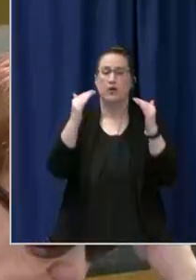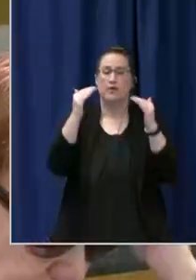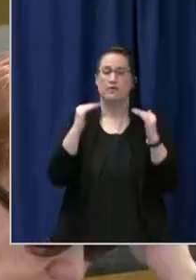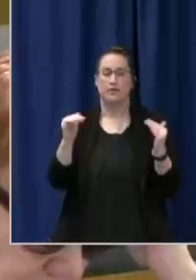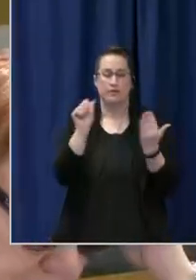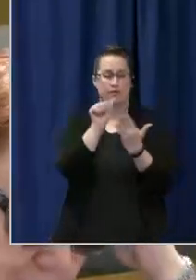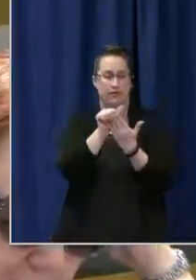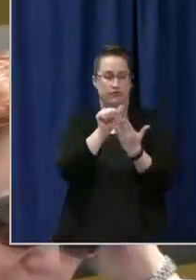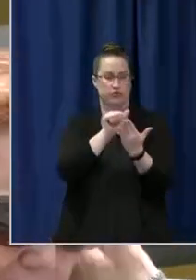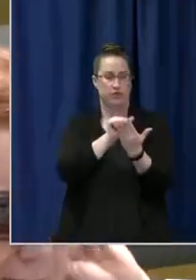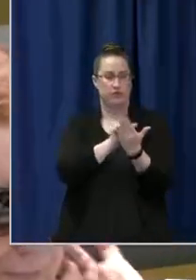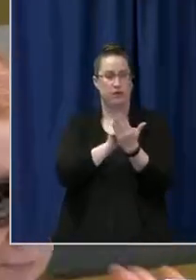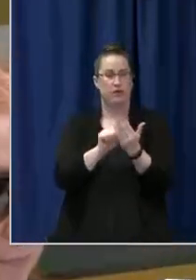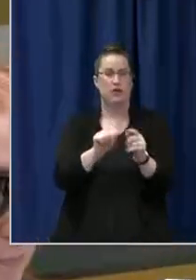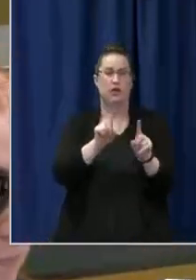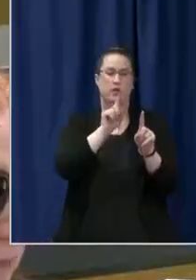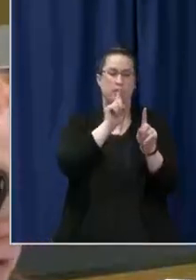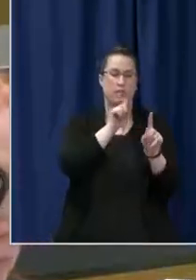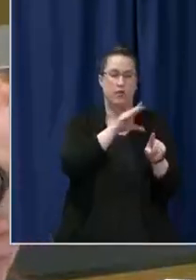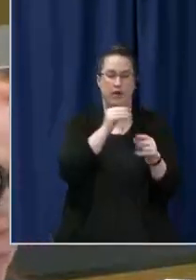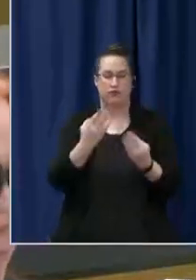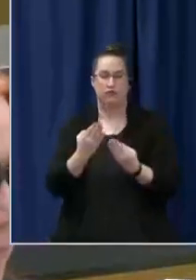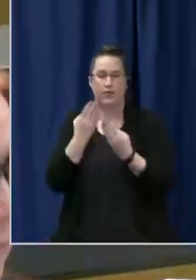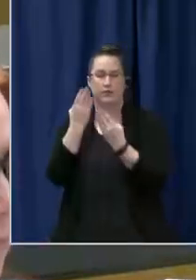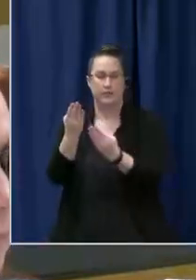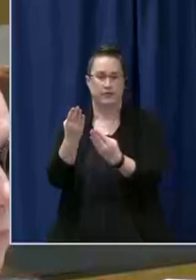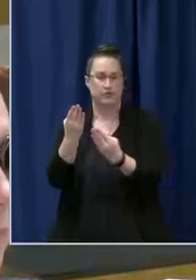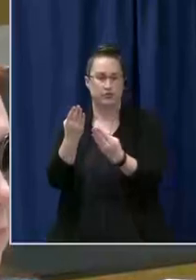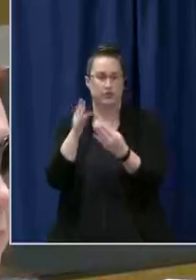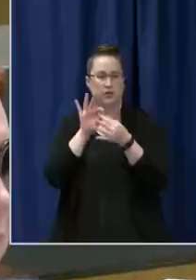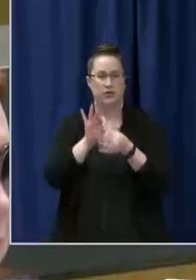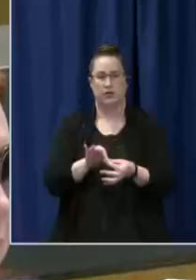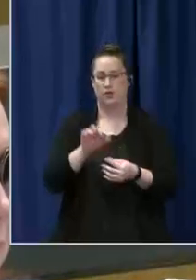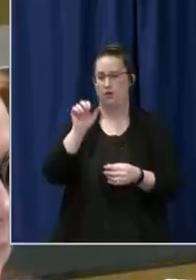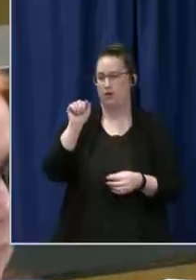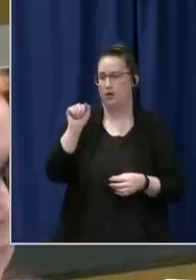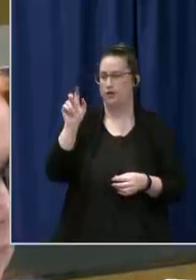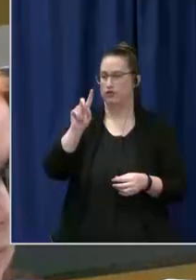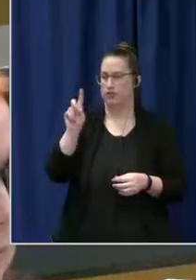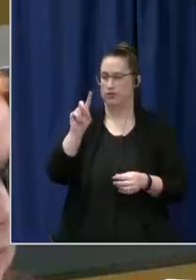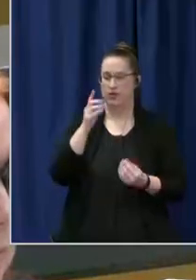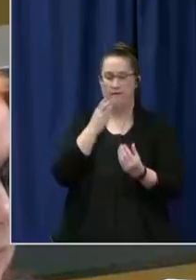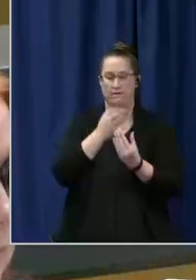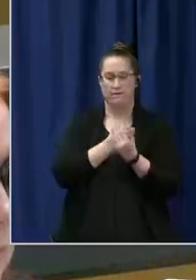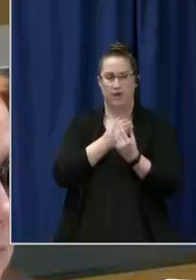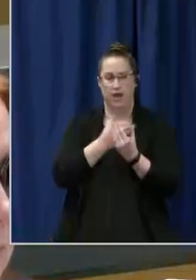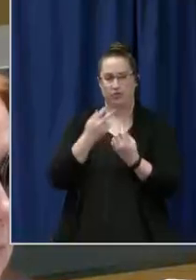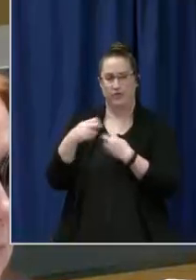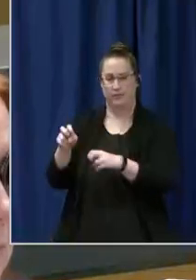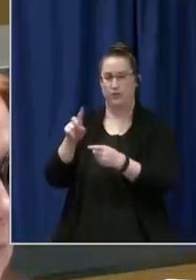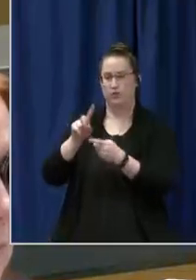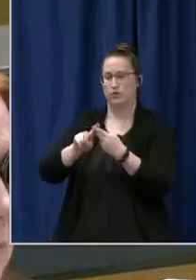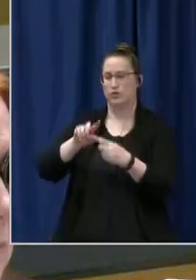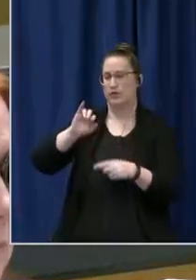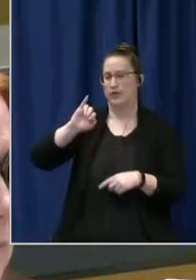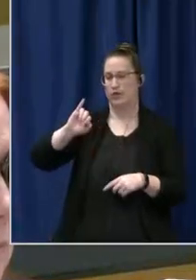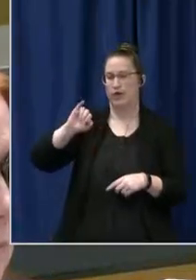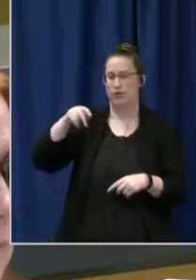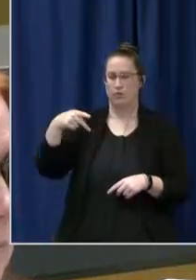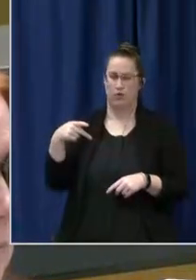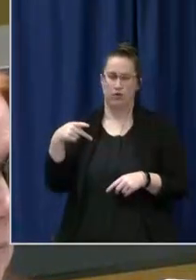agenda is the report and recommendation of the audio description file transmittal to Internet Protocol